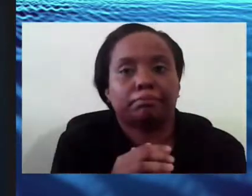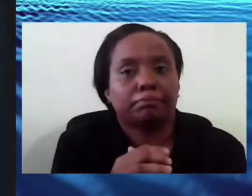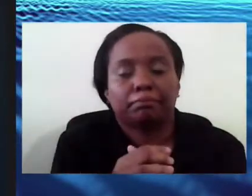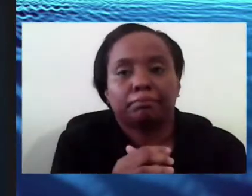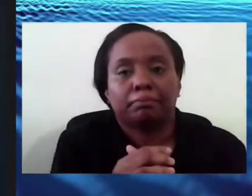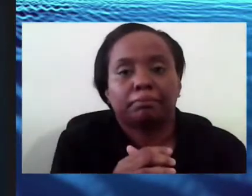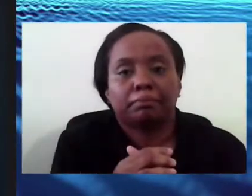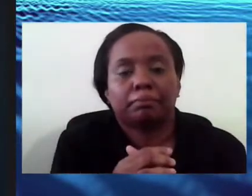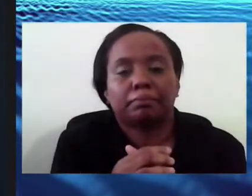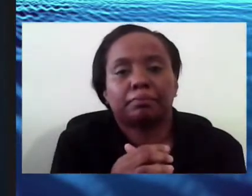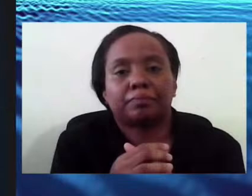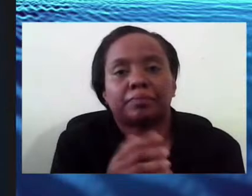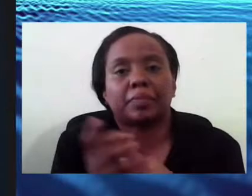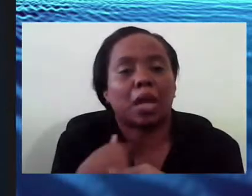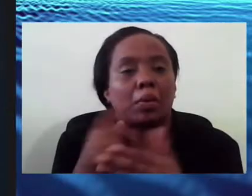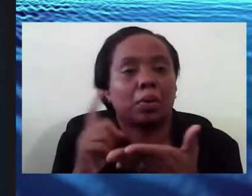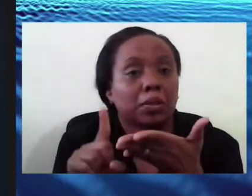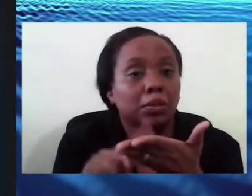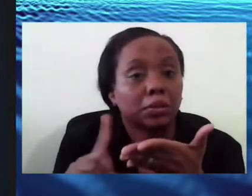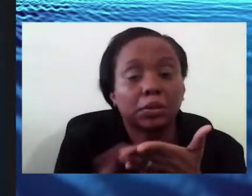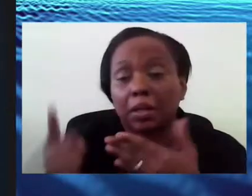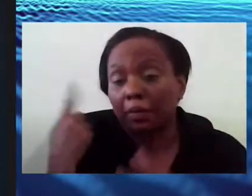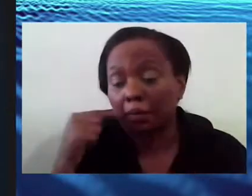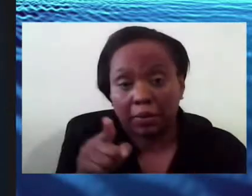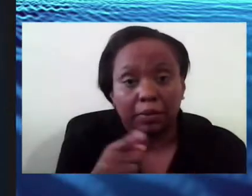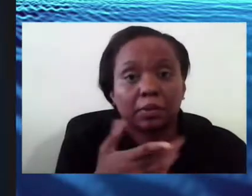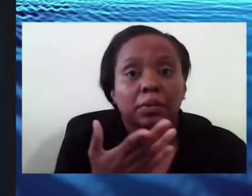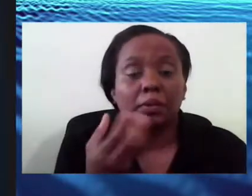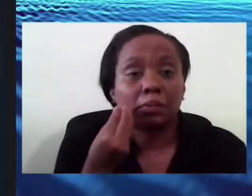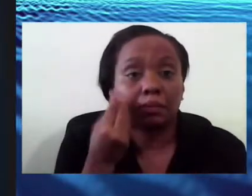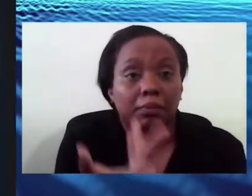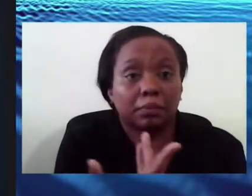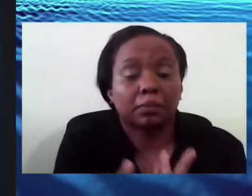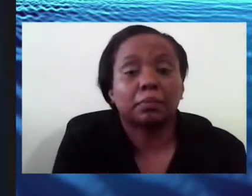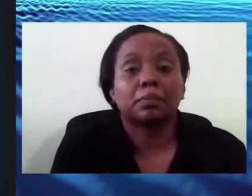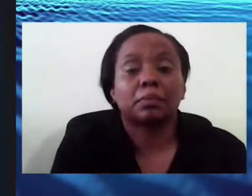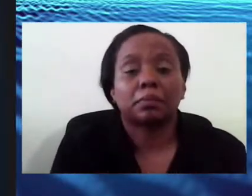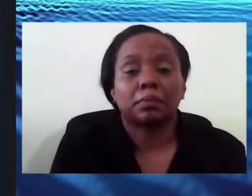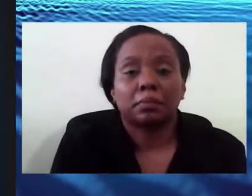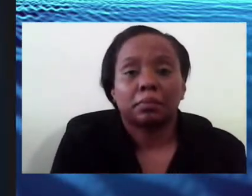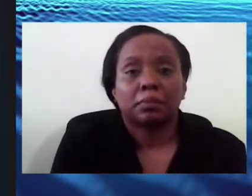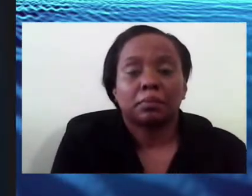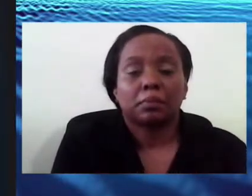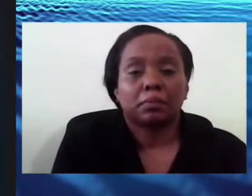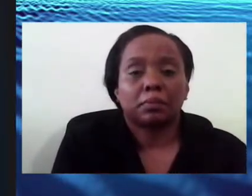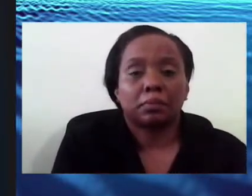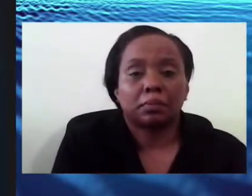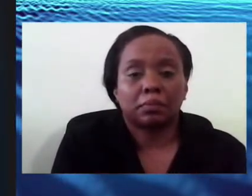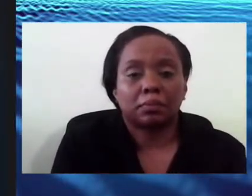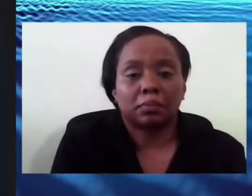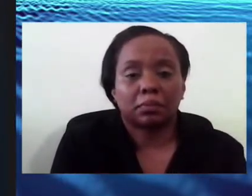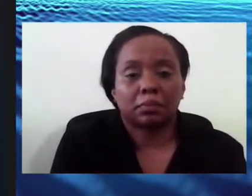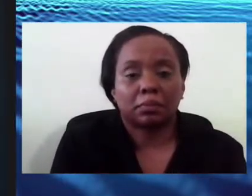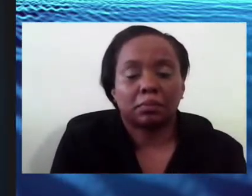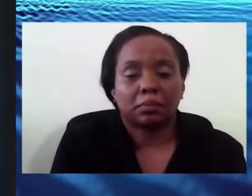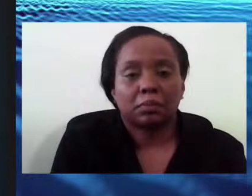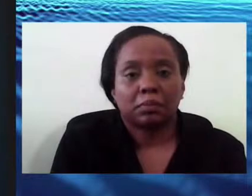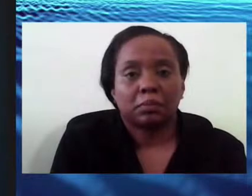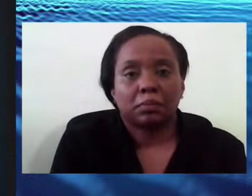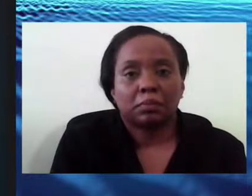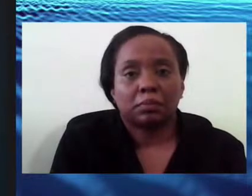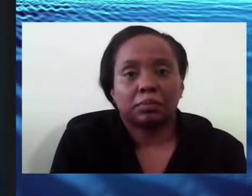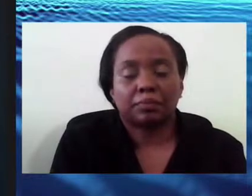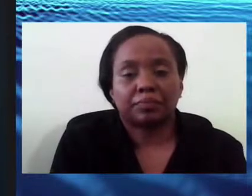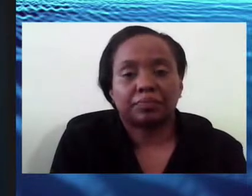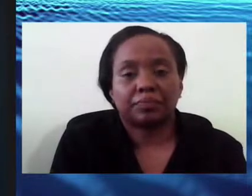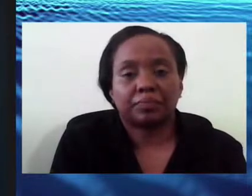I can check that out for you and get back to you on that one happily. As you can appreciate, the